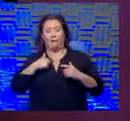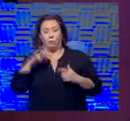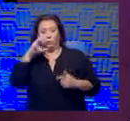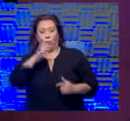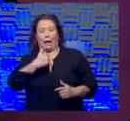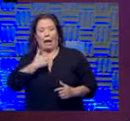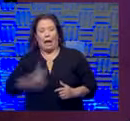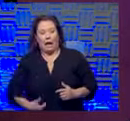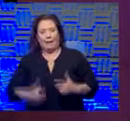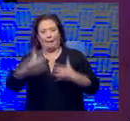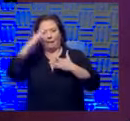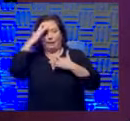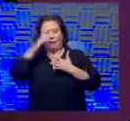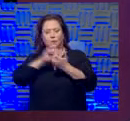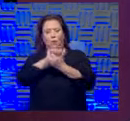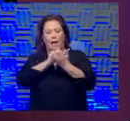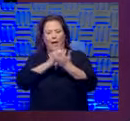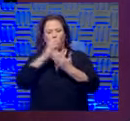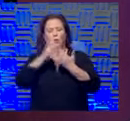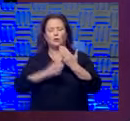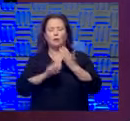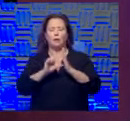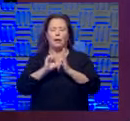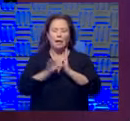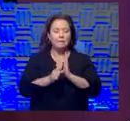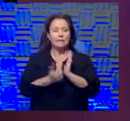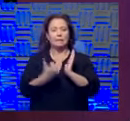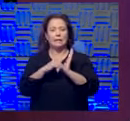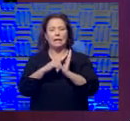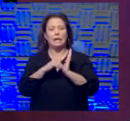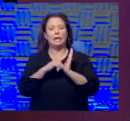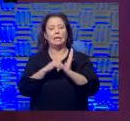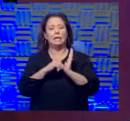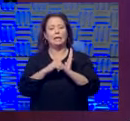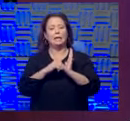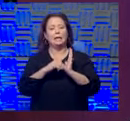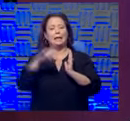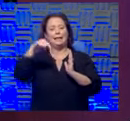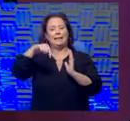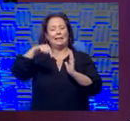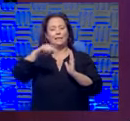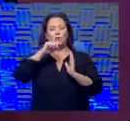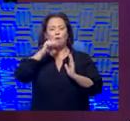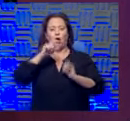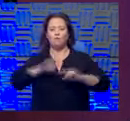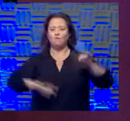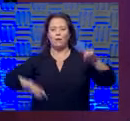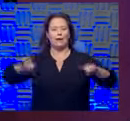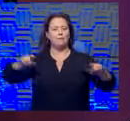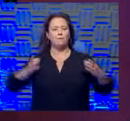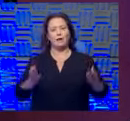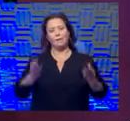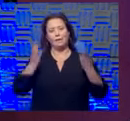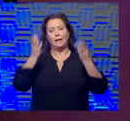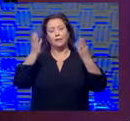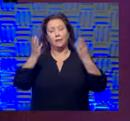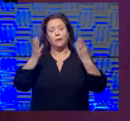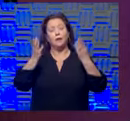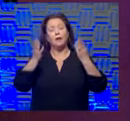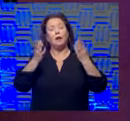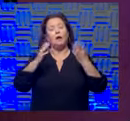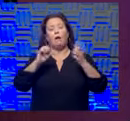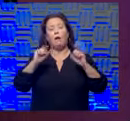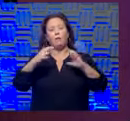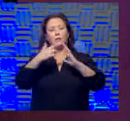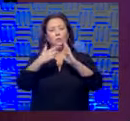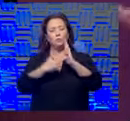infected. And just the hand washings we've just hammered away on. These are not random recommendations. These things work. It's